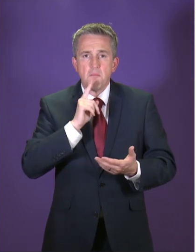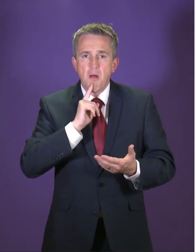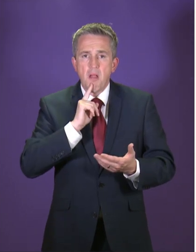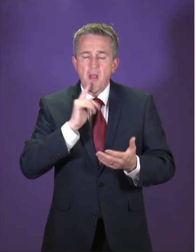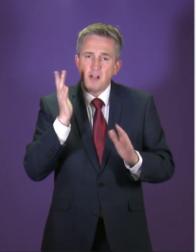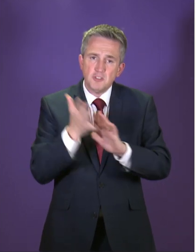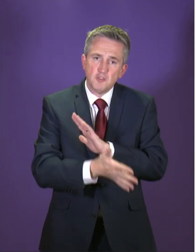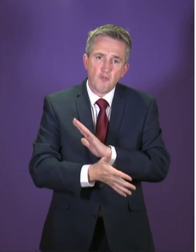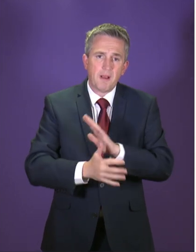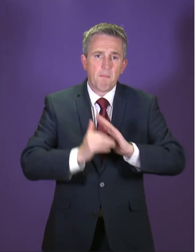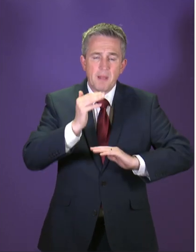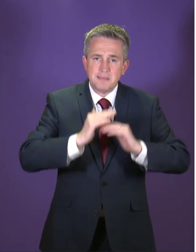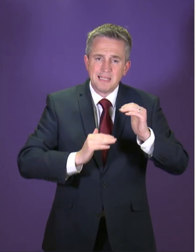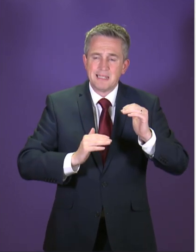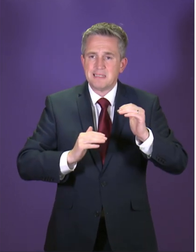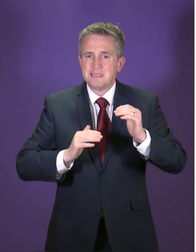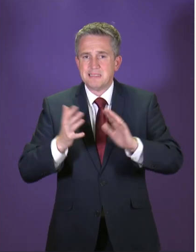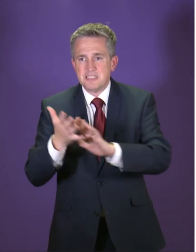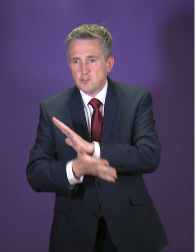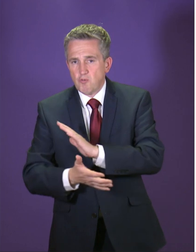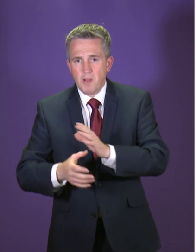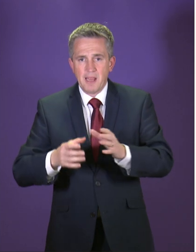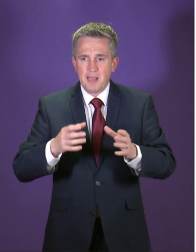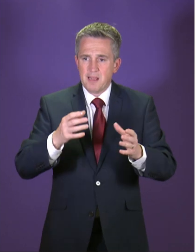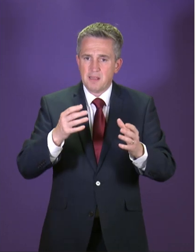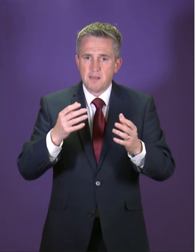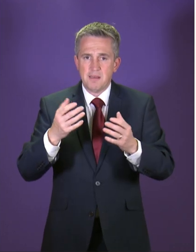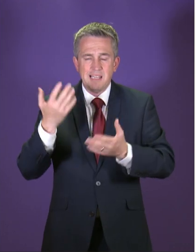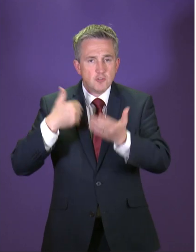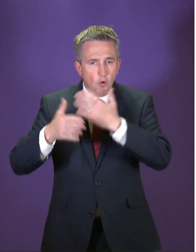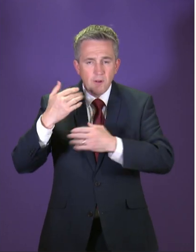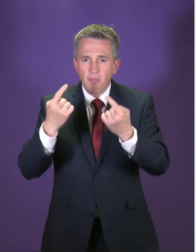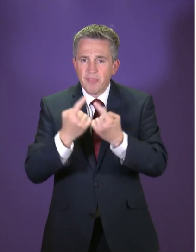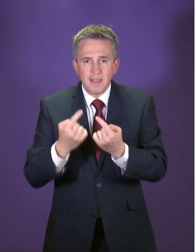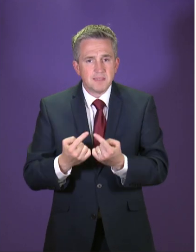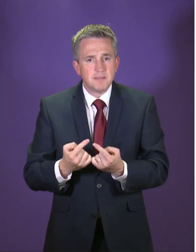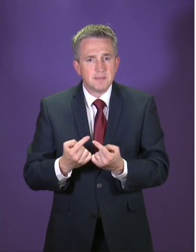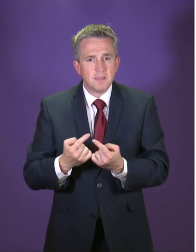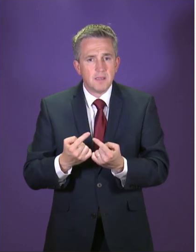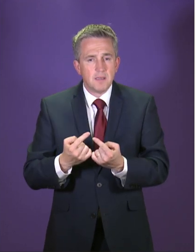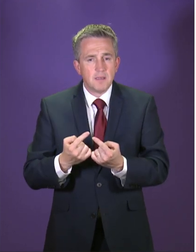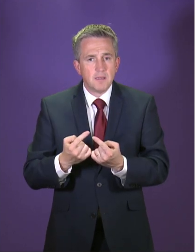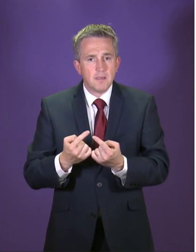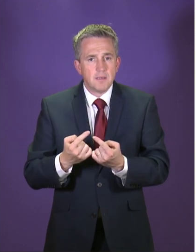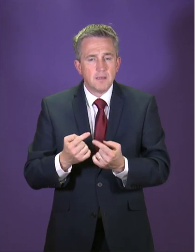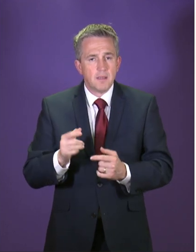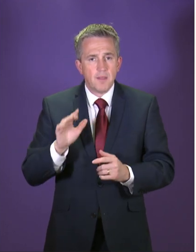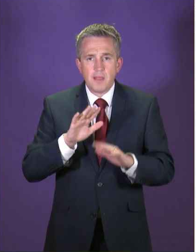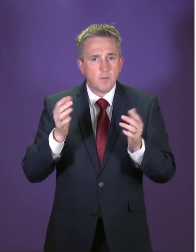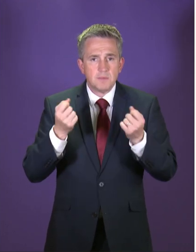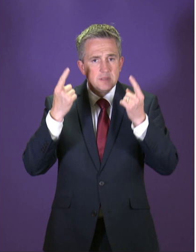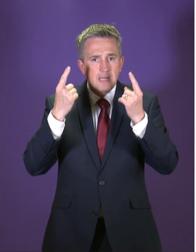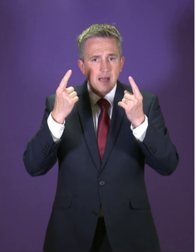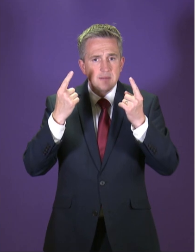monuments and artifacts, artwork, because to them, they don't understand the positive